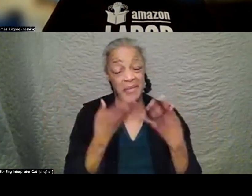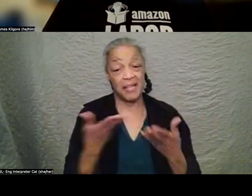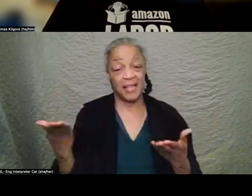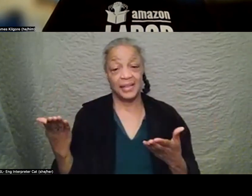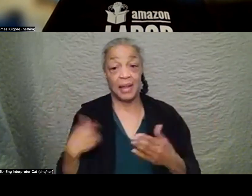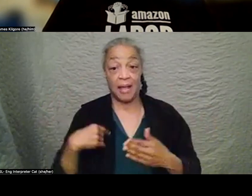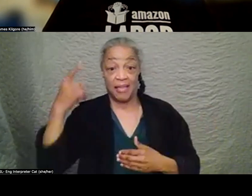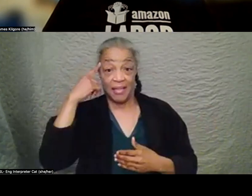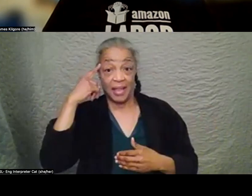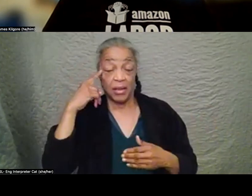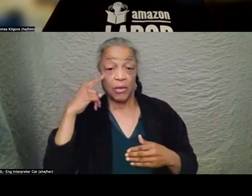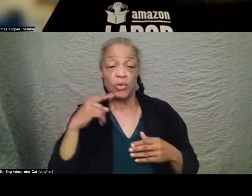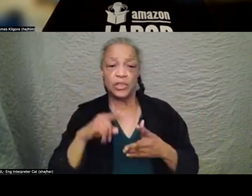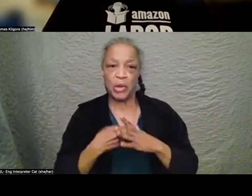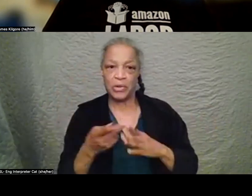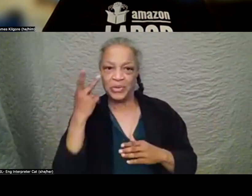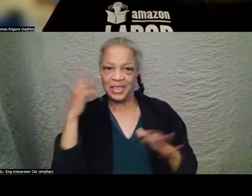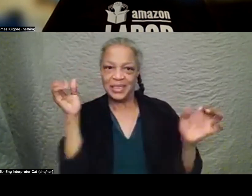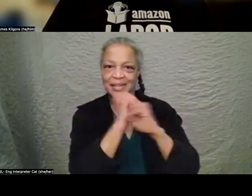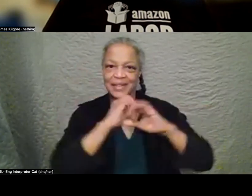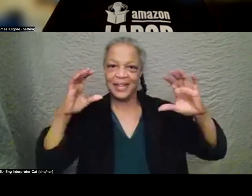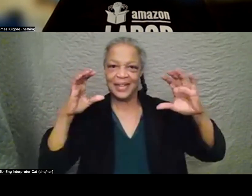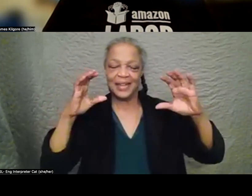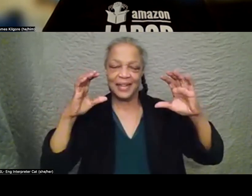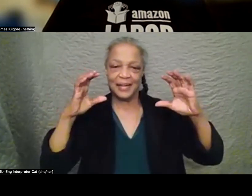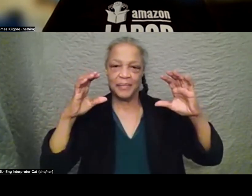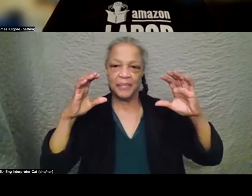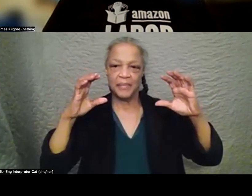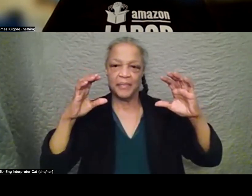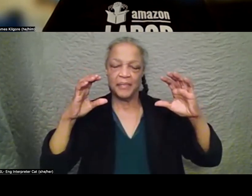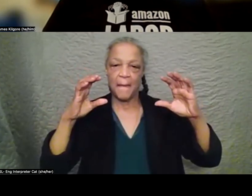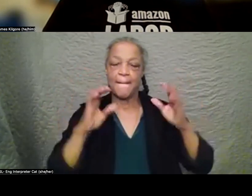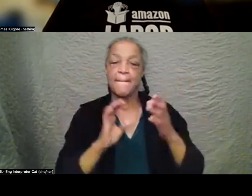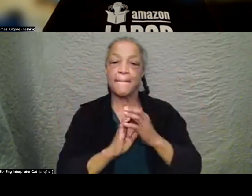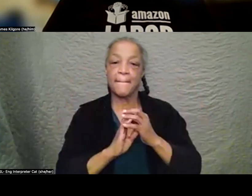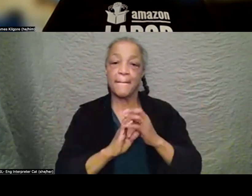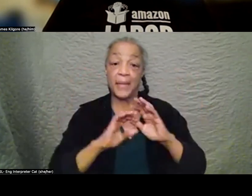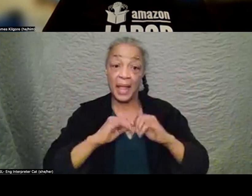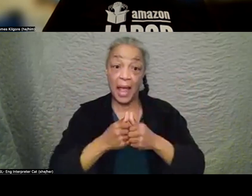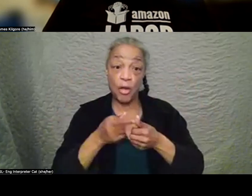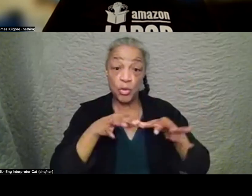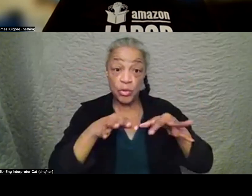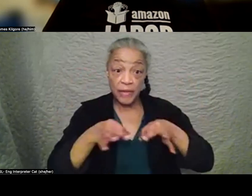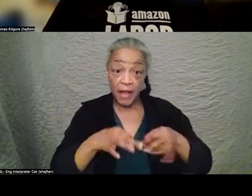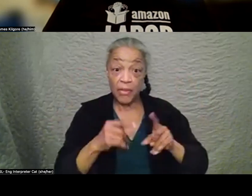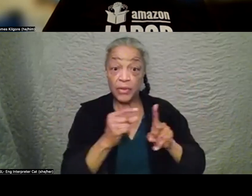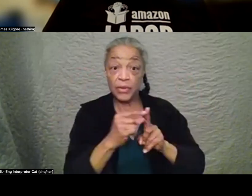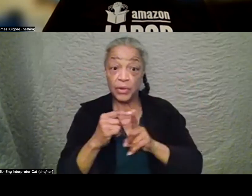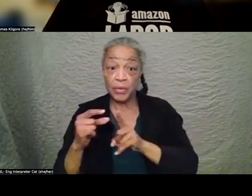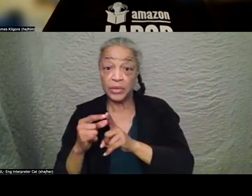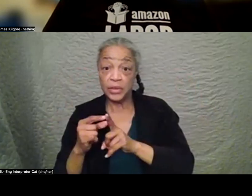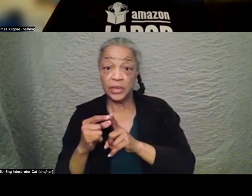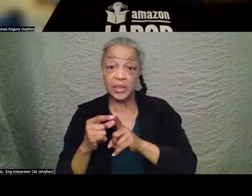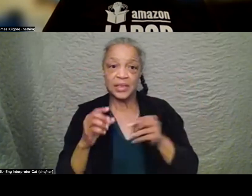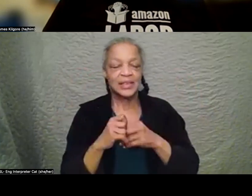what we also start to see is that the way that how you define those terms, right, is also